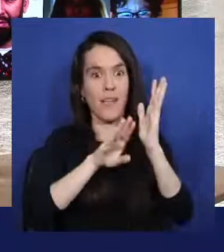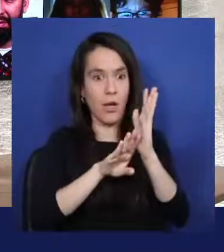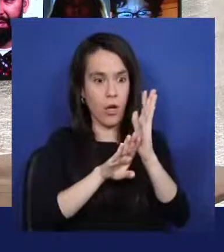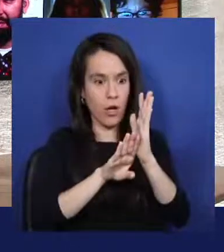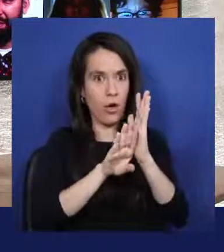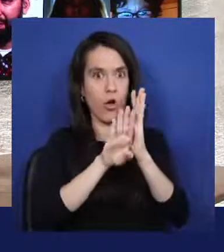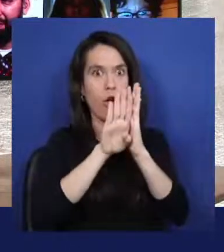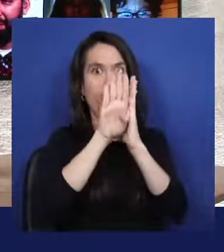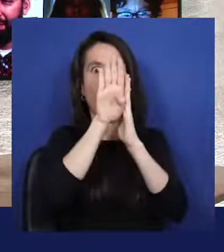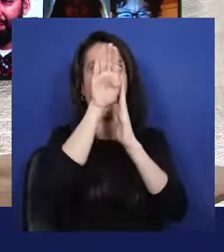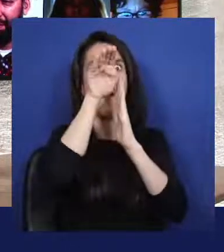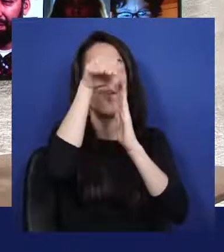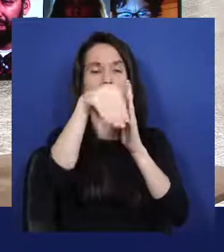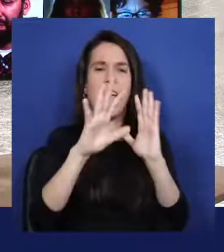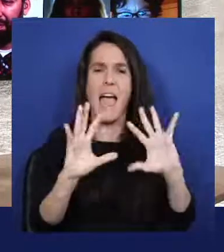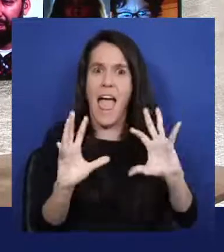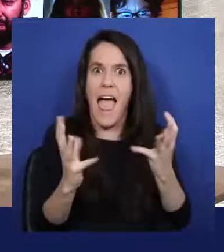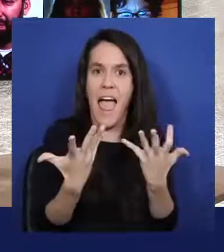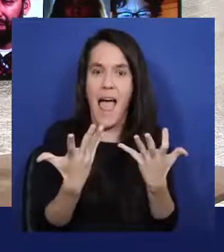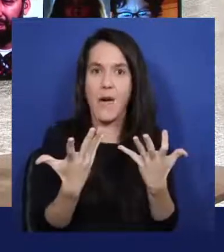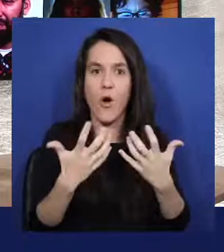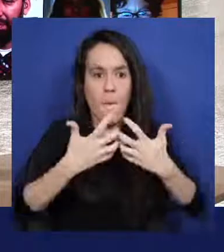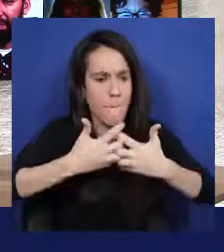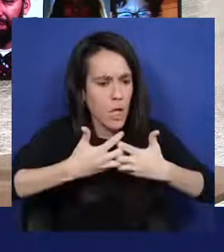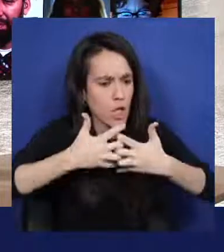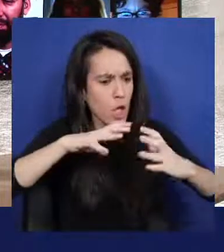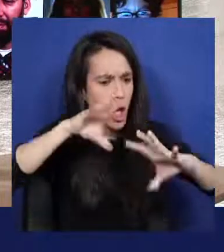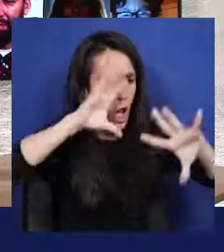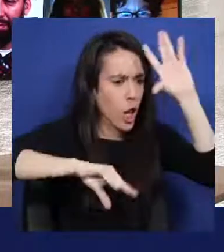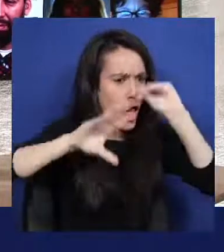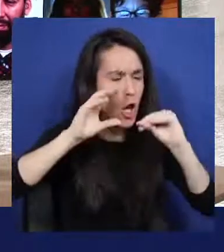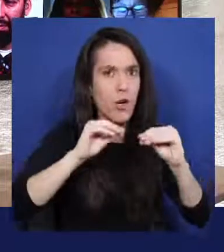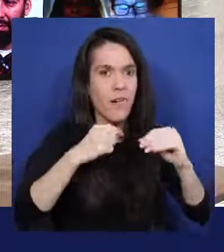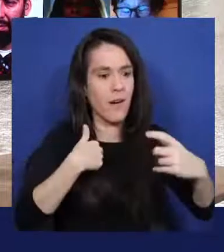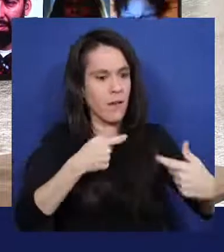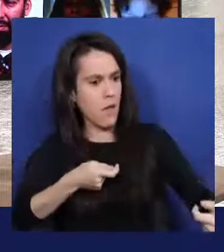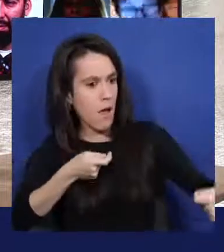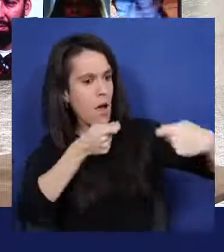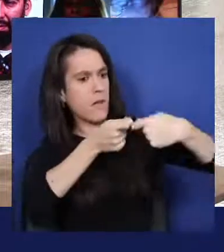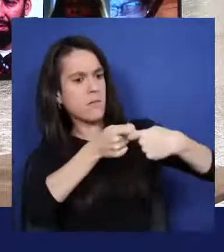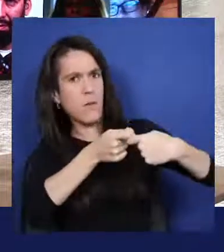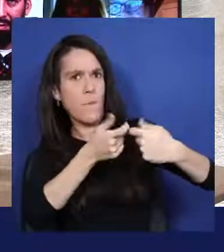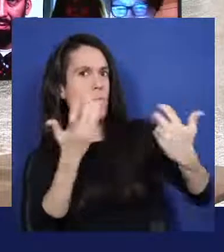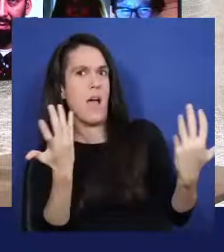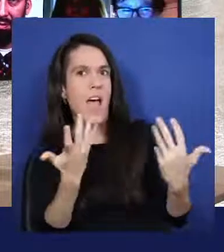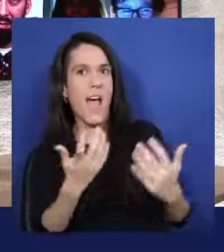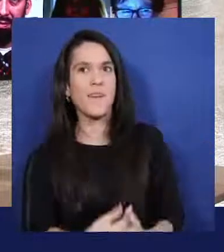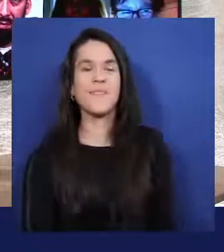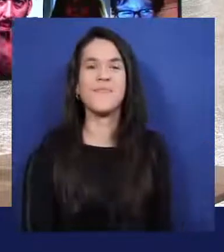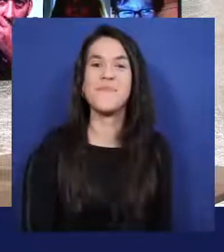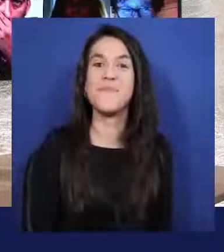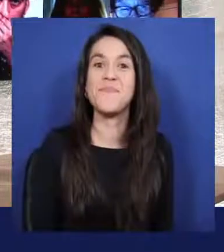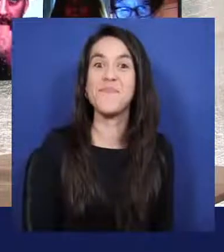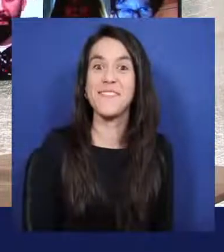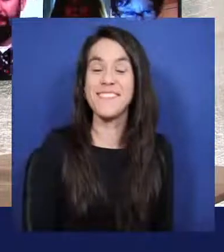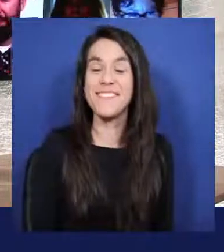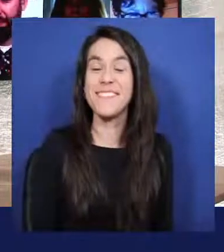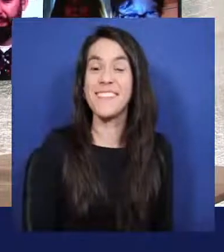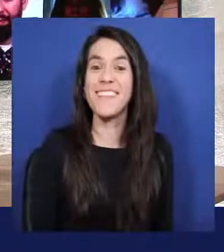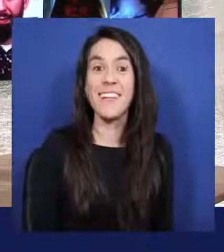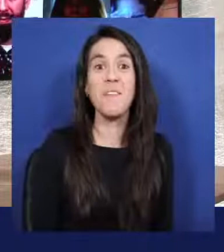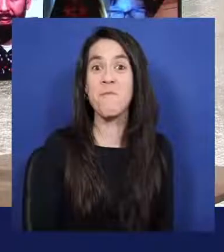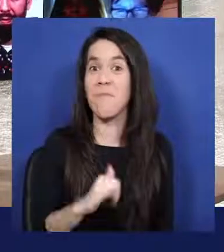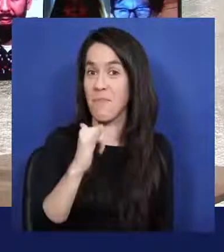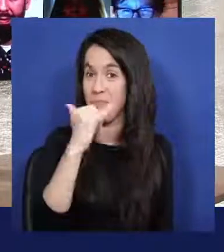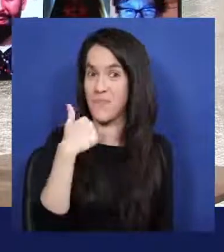Yeah, Marianne is here as well. So maybe this is a good question for you, Marianne. Yeah, I can try. I know you are I think I teaching can build people, up my and especially